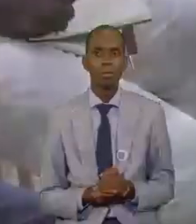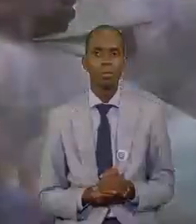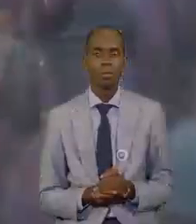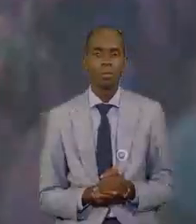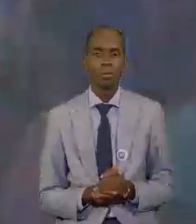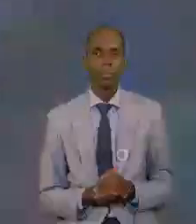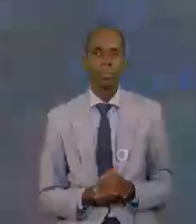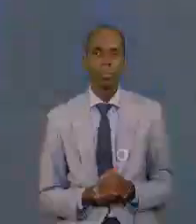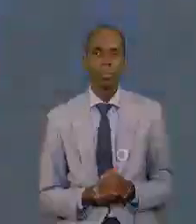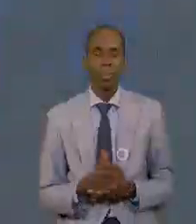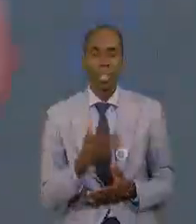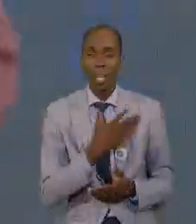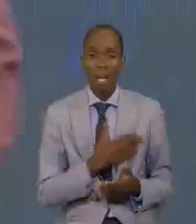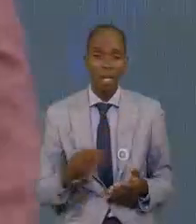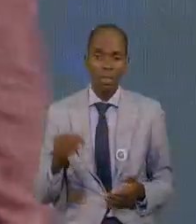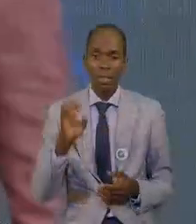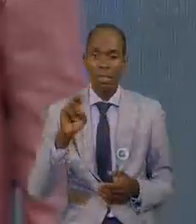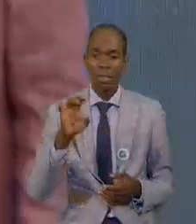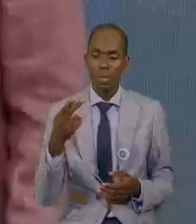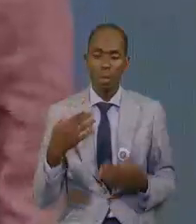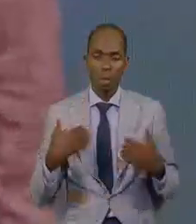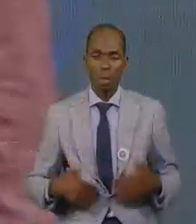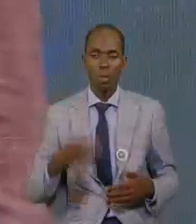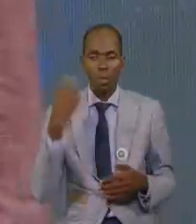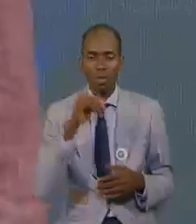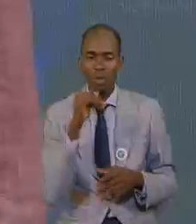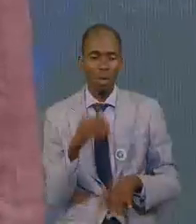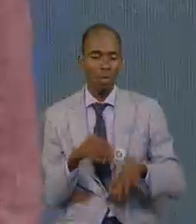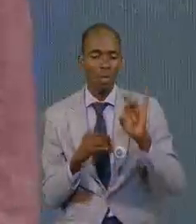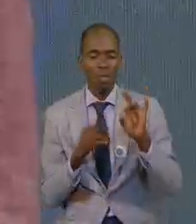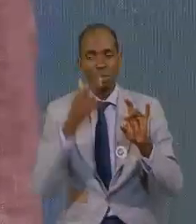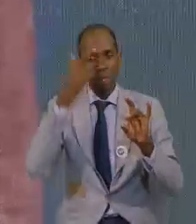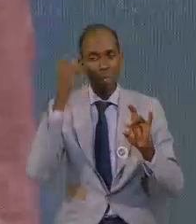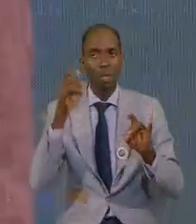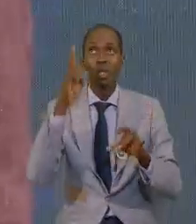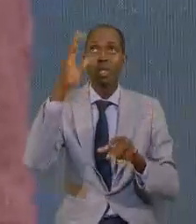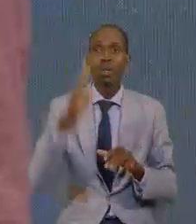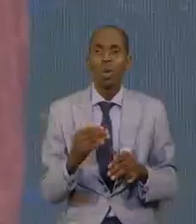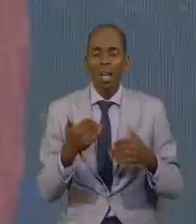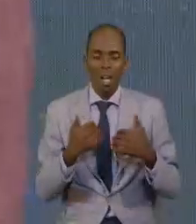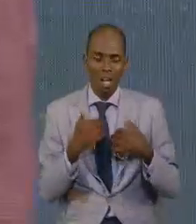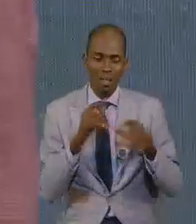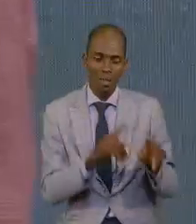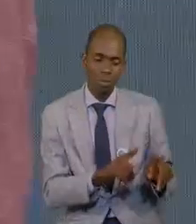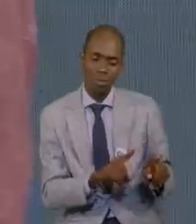And he was not found because God had translated him.